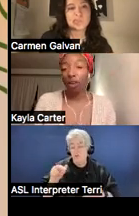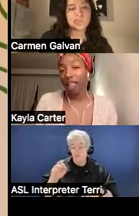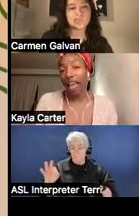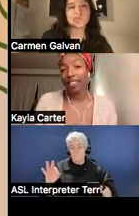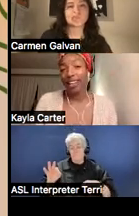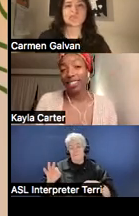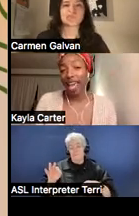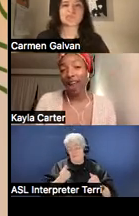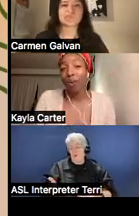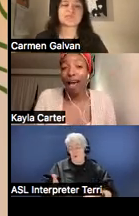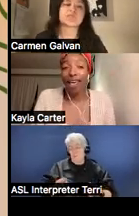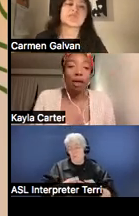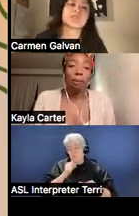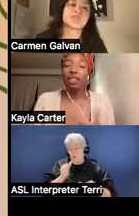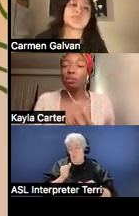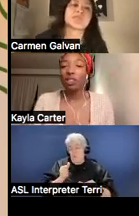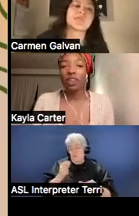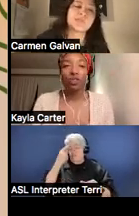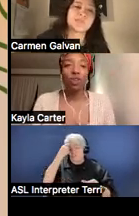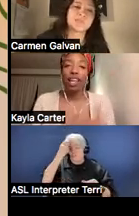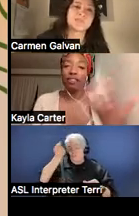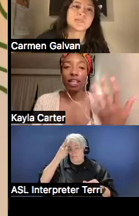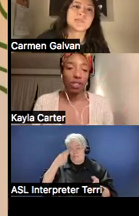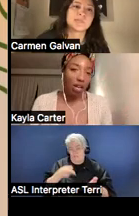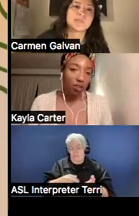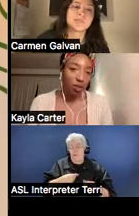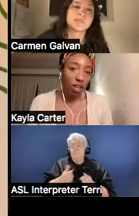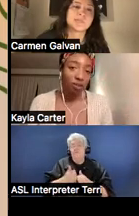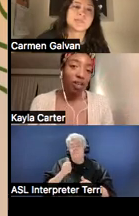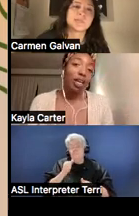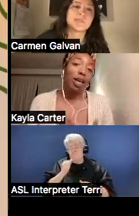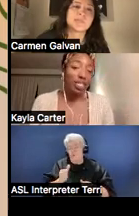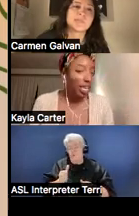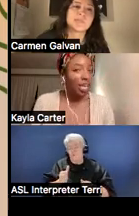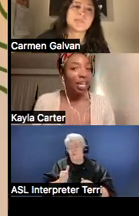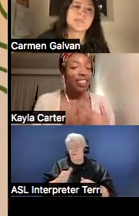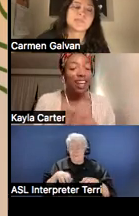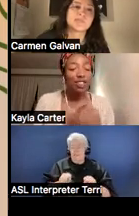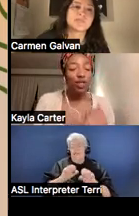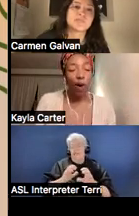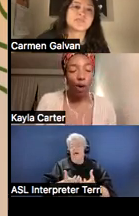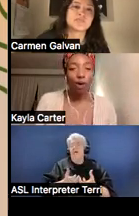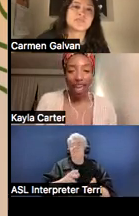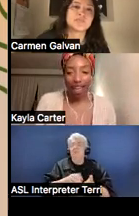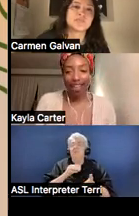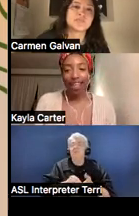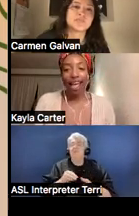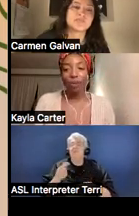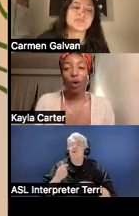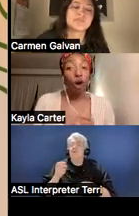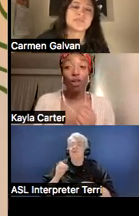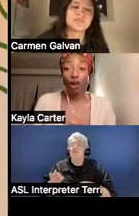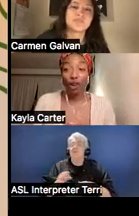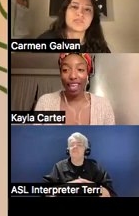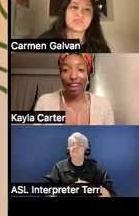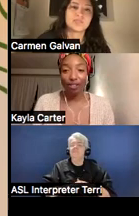even realize that it's there. Why? Because most of us do not have an education in grief. Once again, that is so okay.